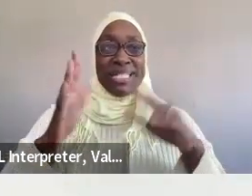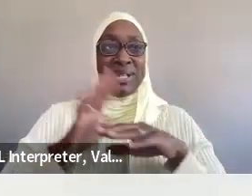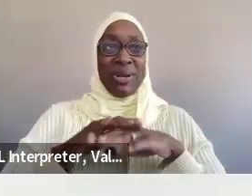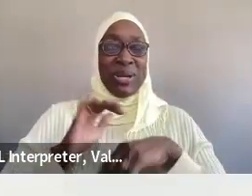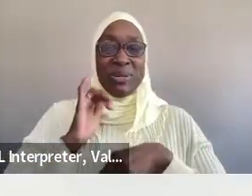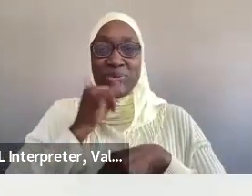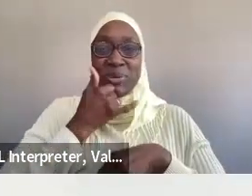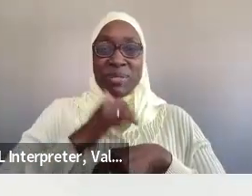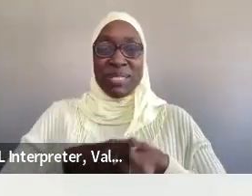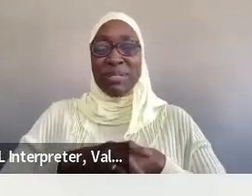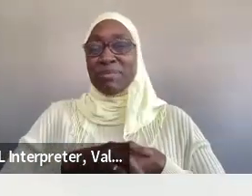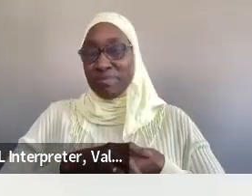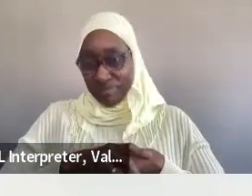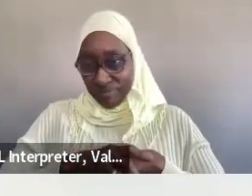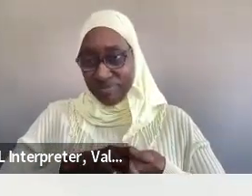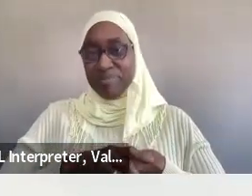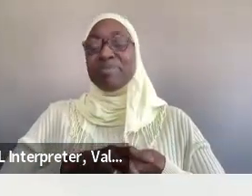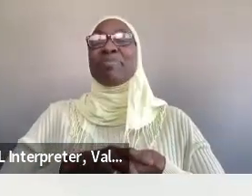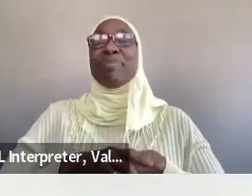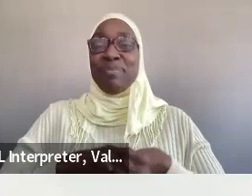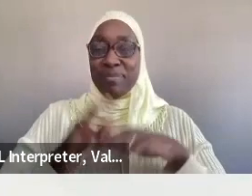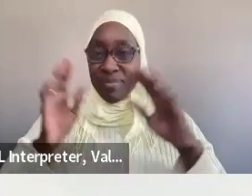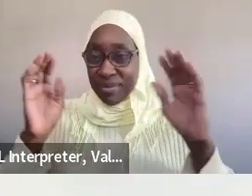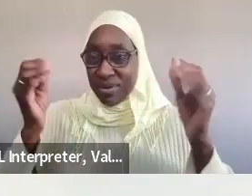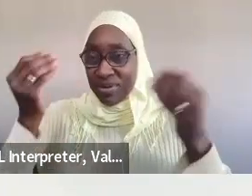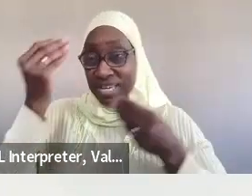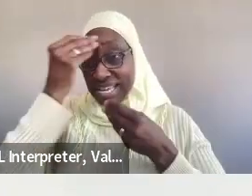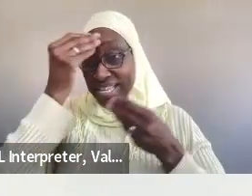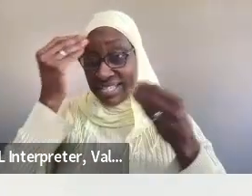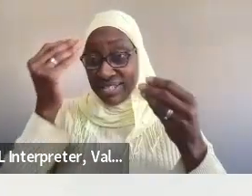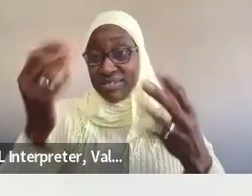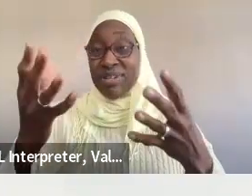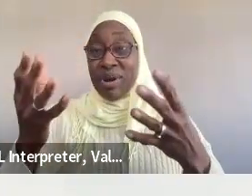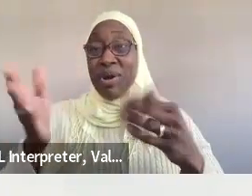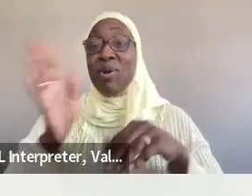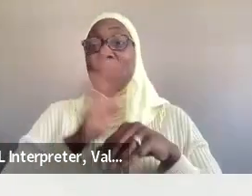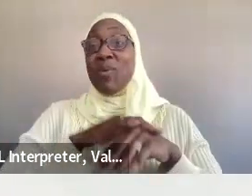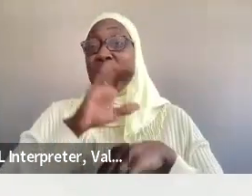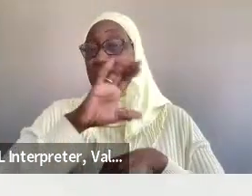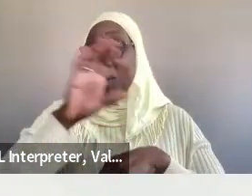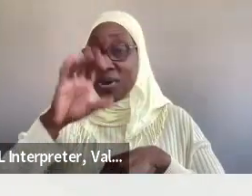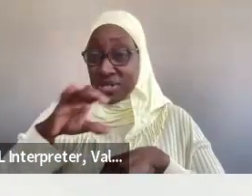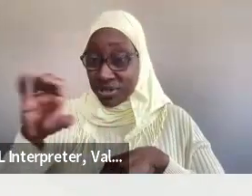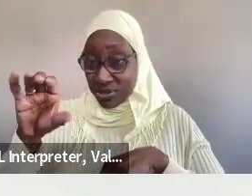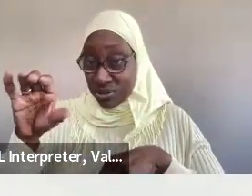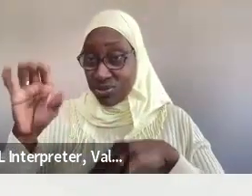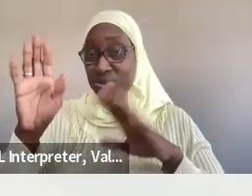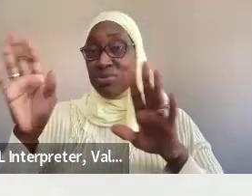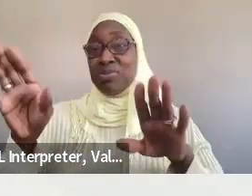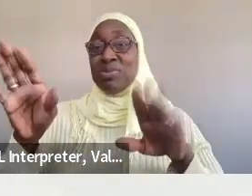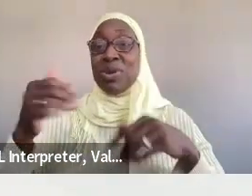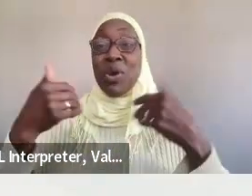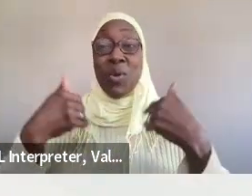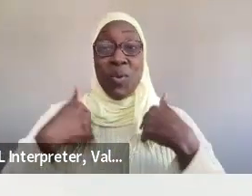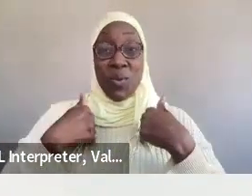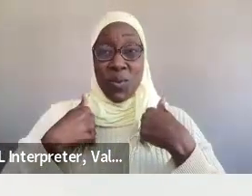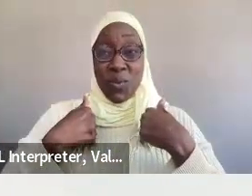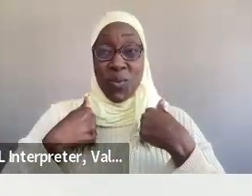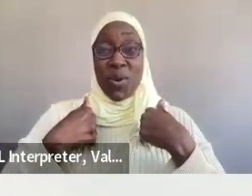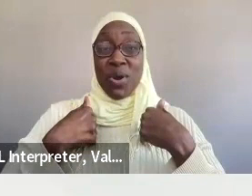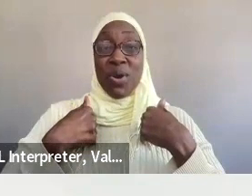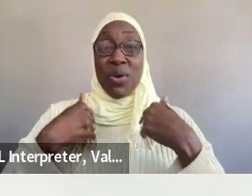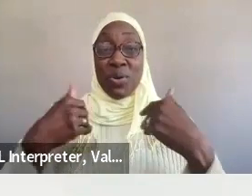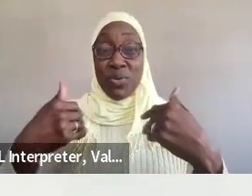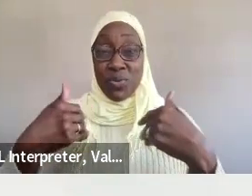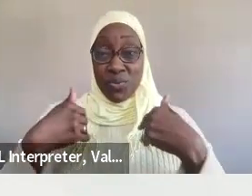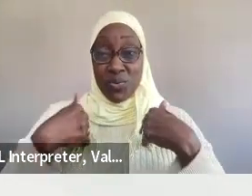Oh, okay. So just so everyone's aware, on Zoom, so we have 19 participants on Zoom, just so the whole